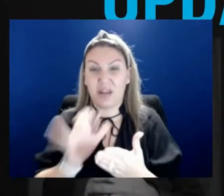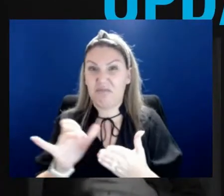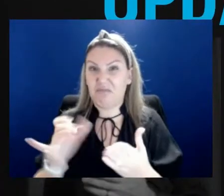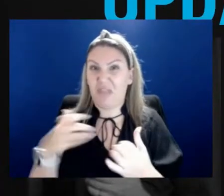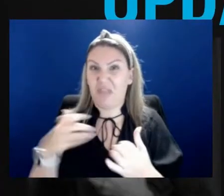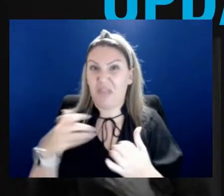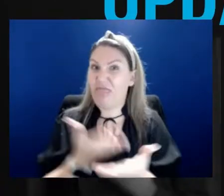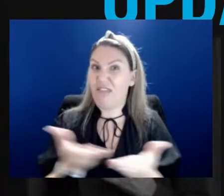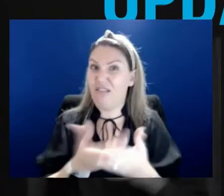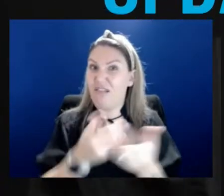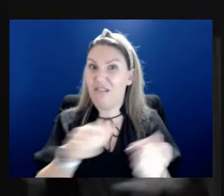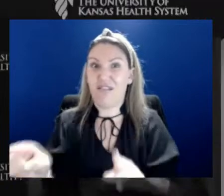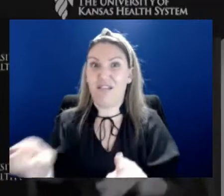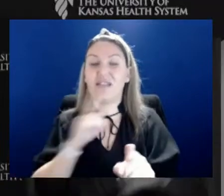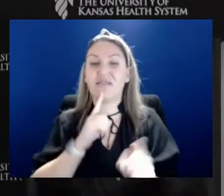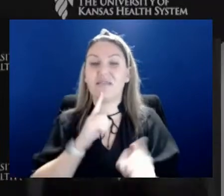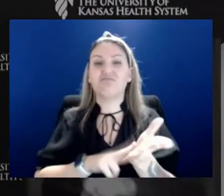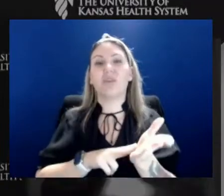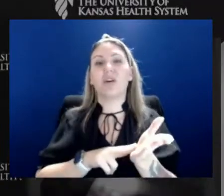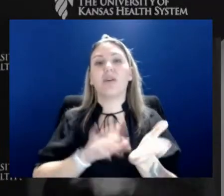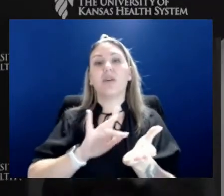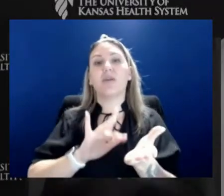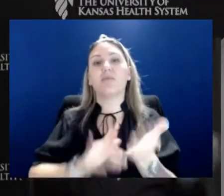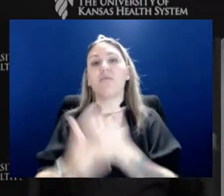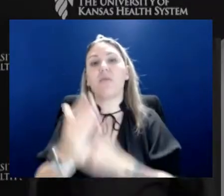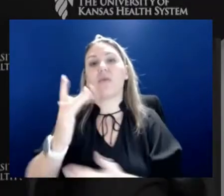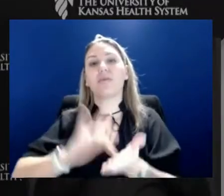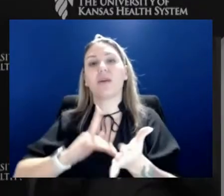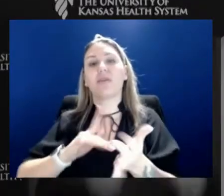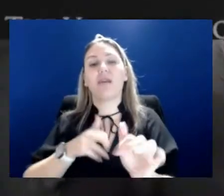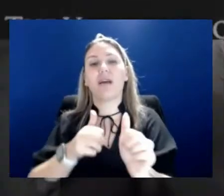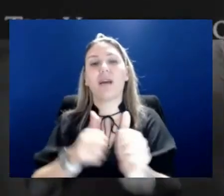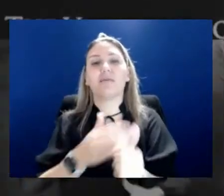Subscribe to our morning medical update and open mics with Dr.